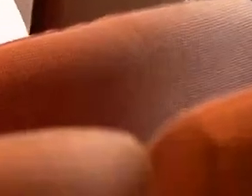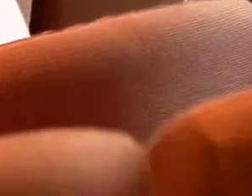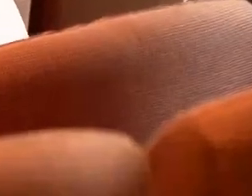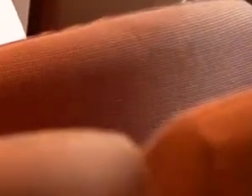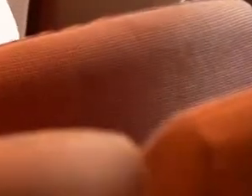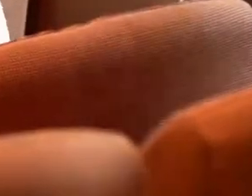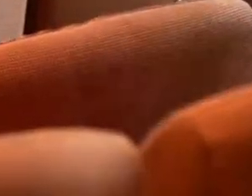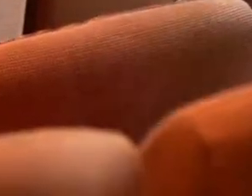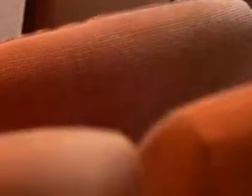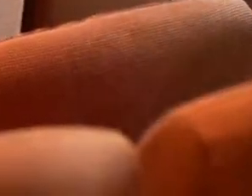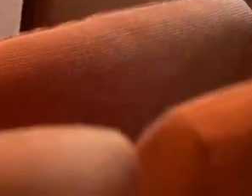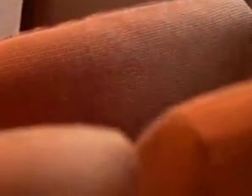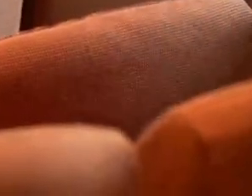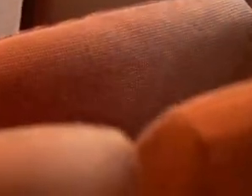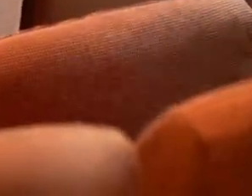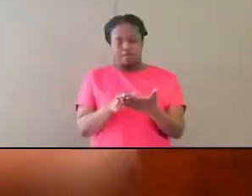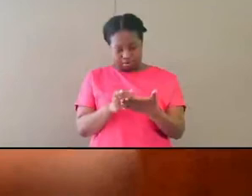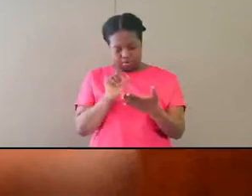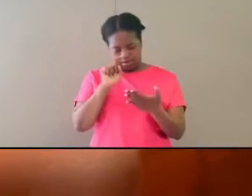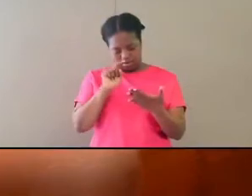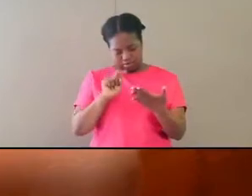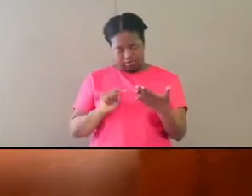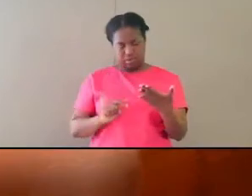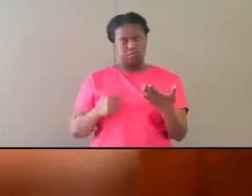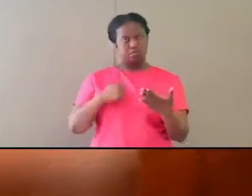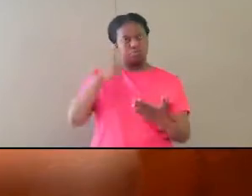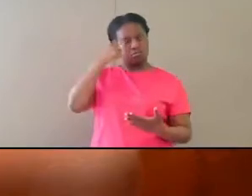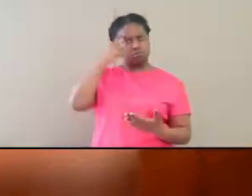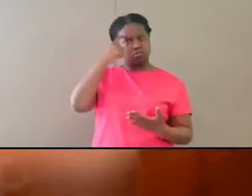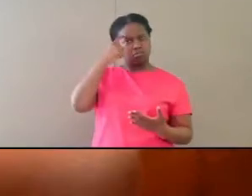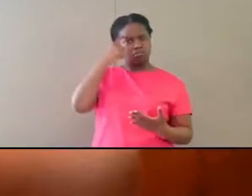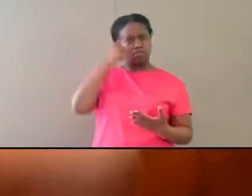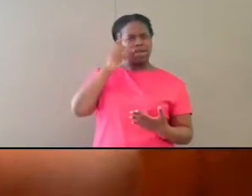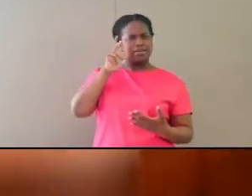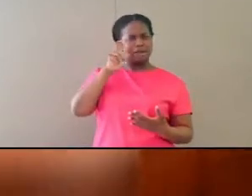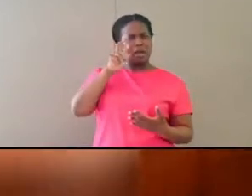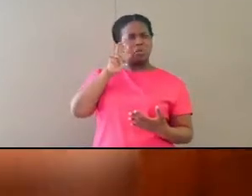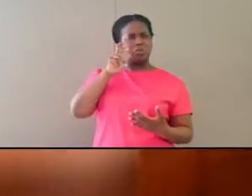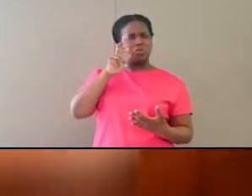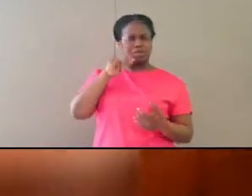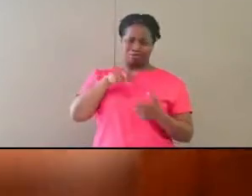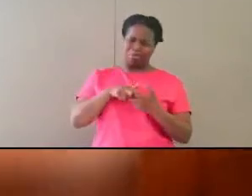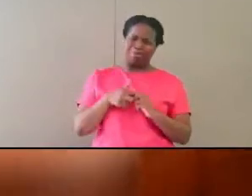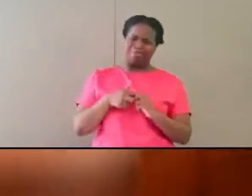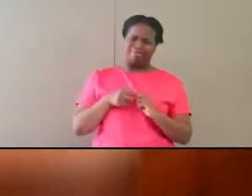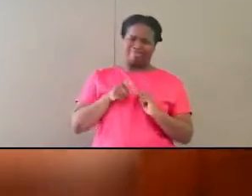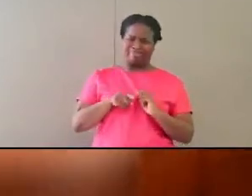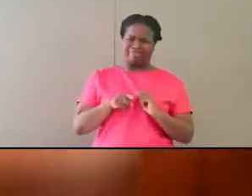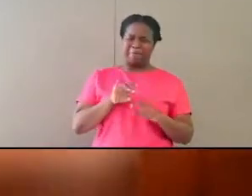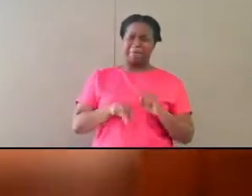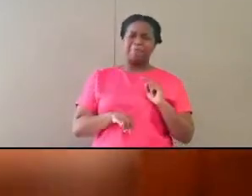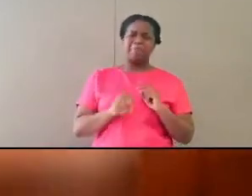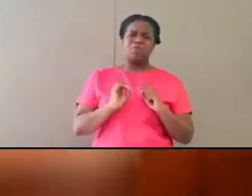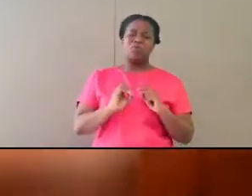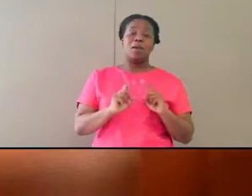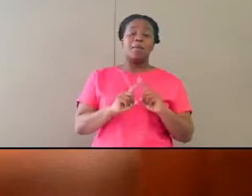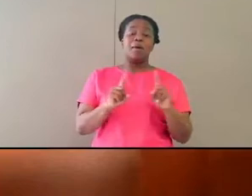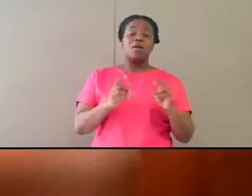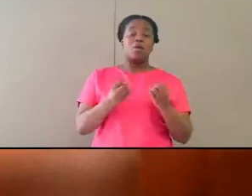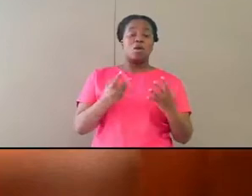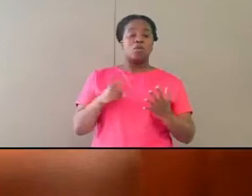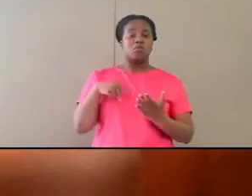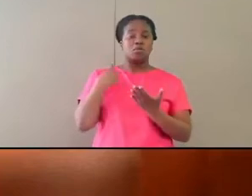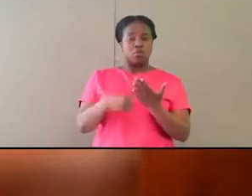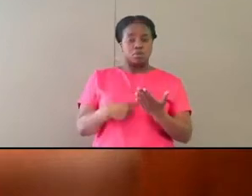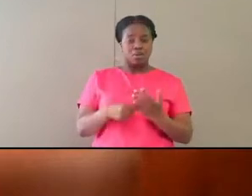recommendations when I got a hold of the book, and I thought to myself, okay, that sounds pragmatic, but I think a lot of the conversations that we've been having